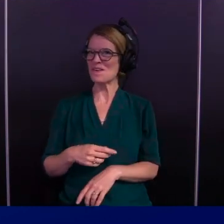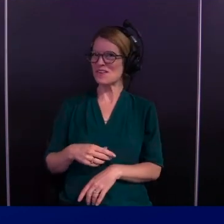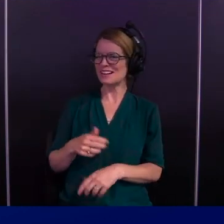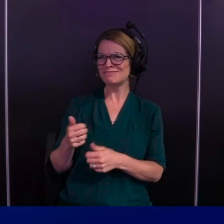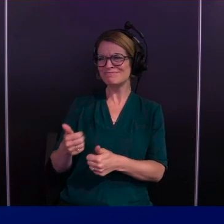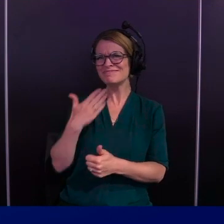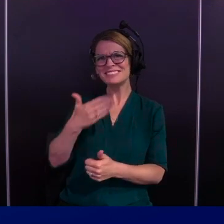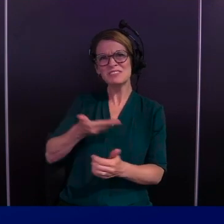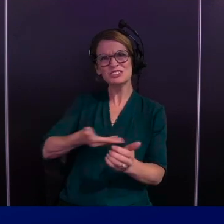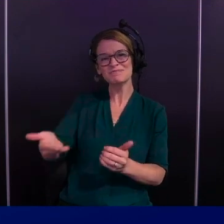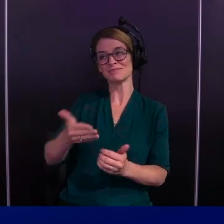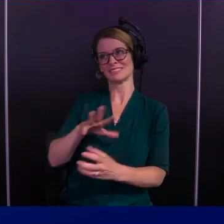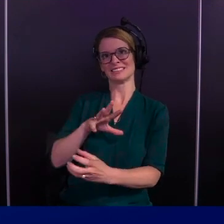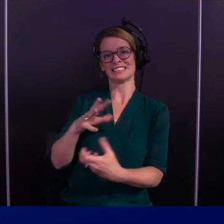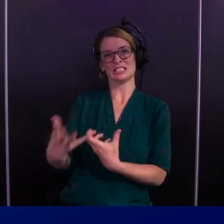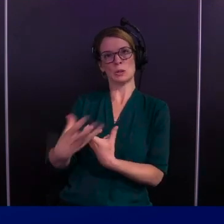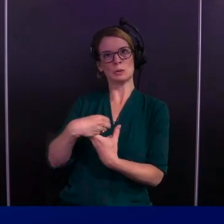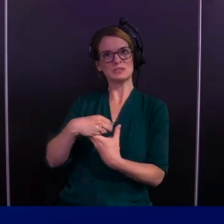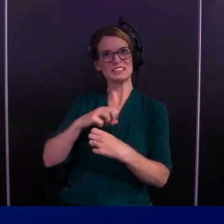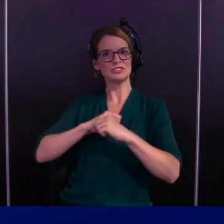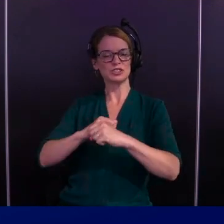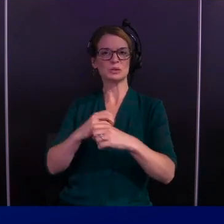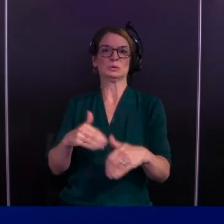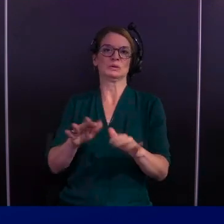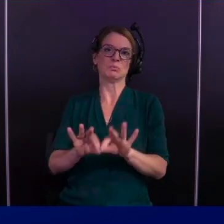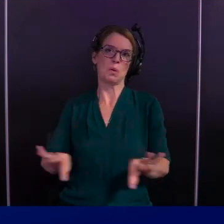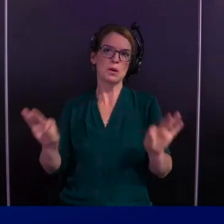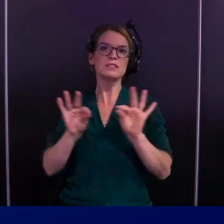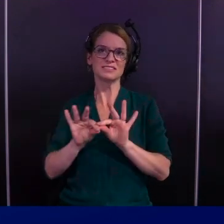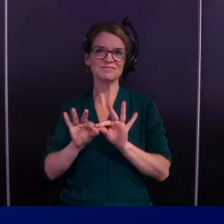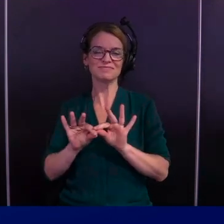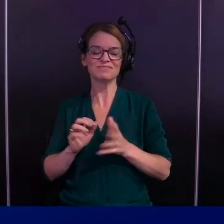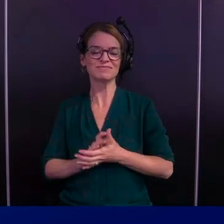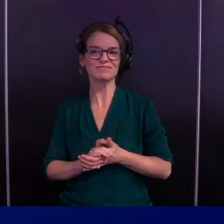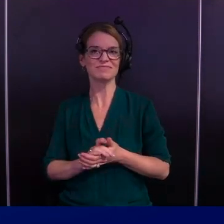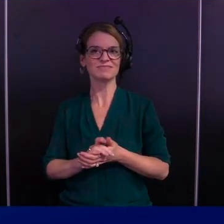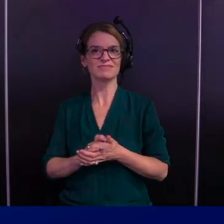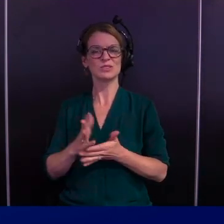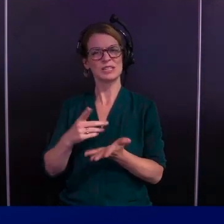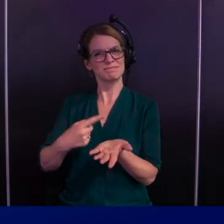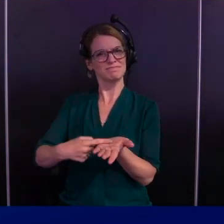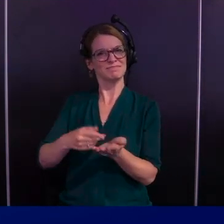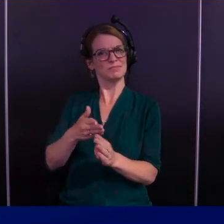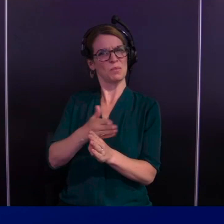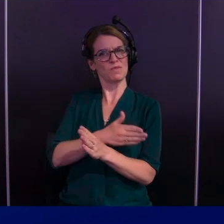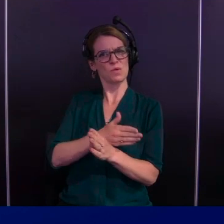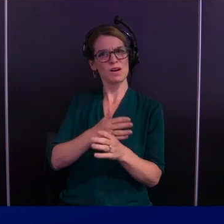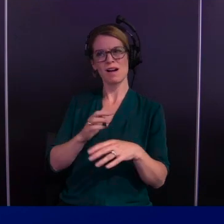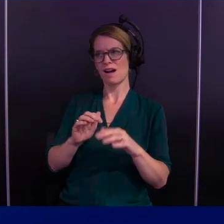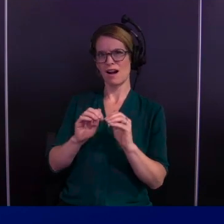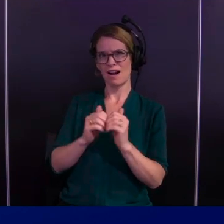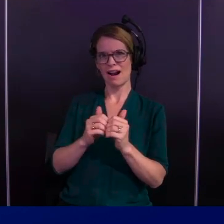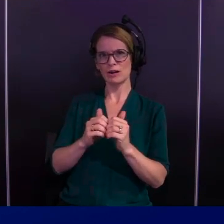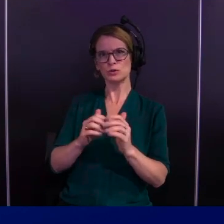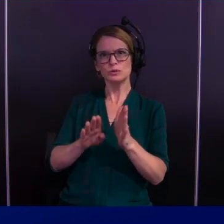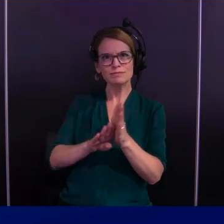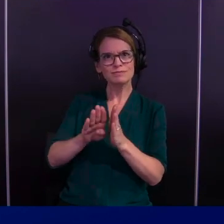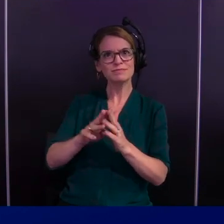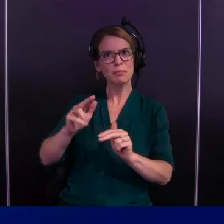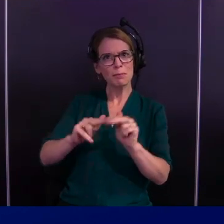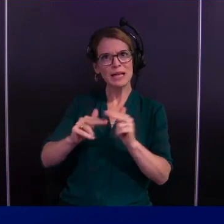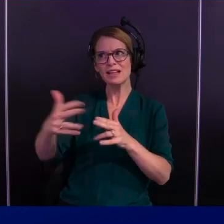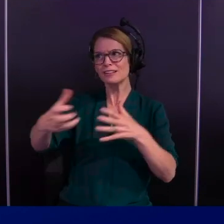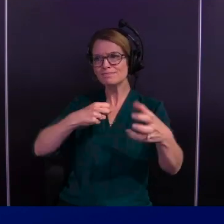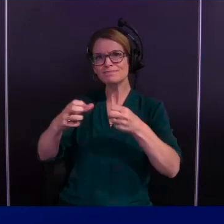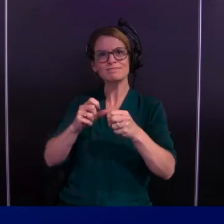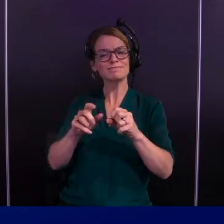having me. Inclusive security is so important, and something that we had talked about was actually how you can build inclusive and diverse teams to strengthen